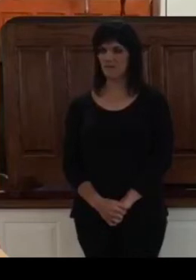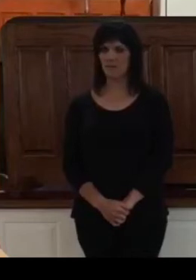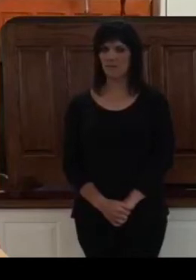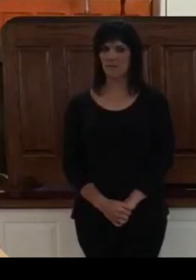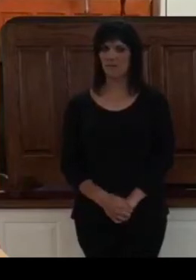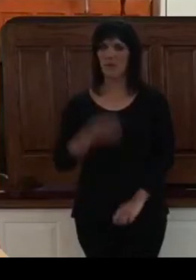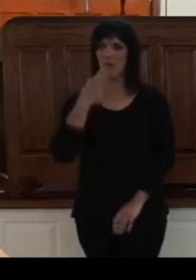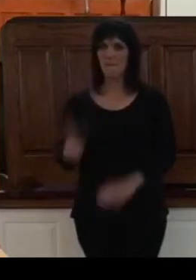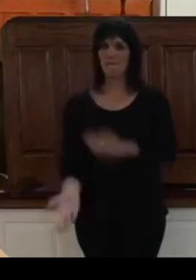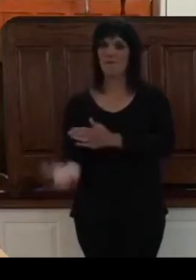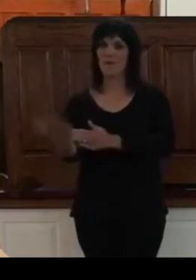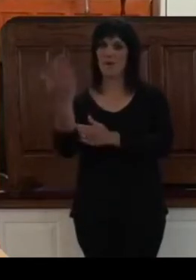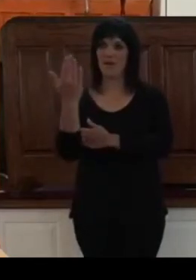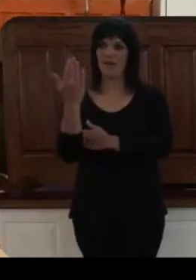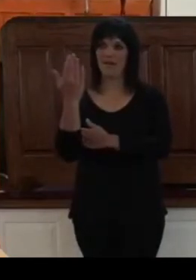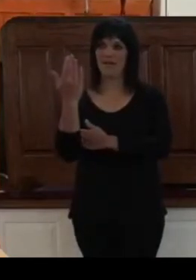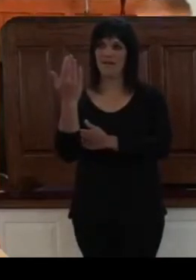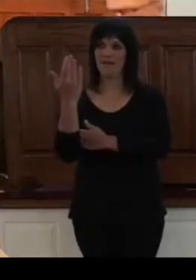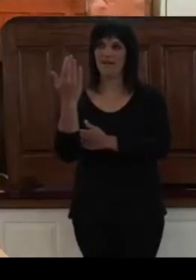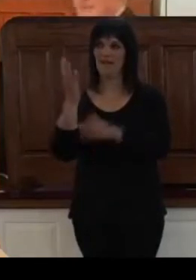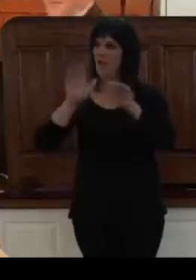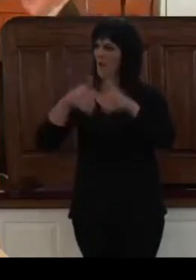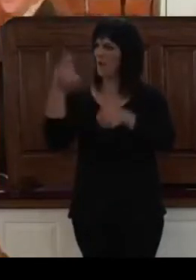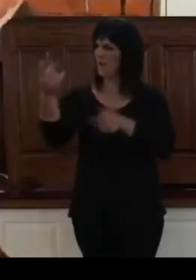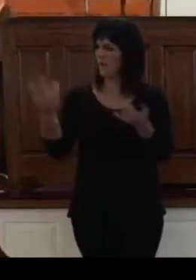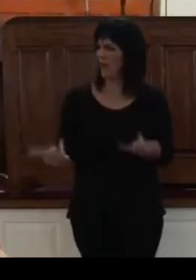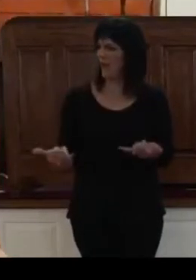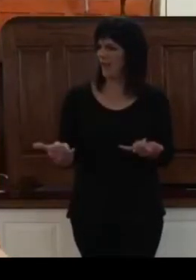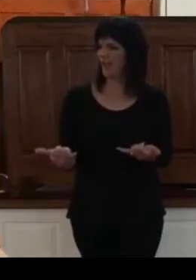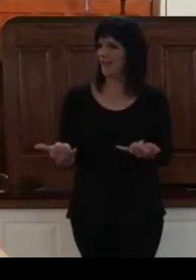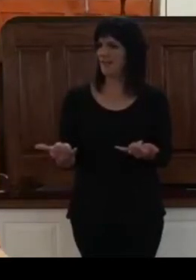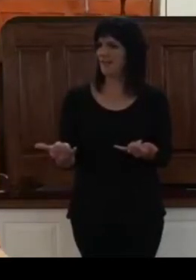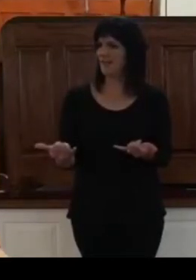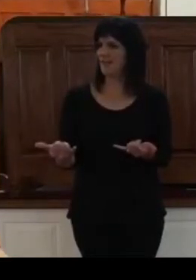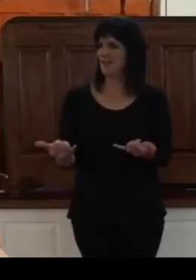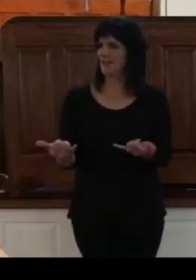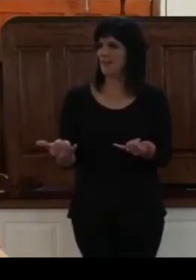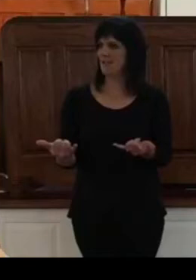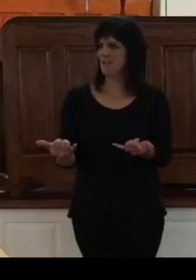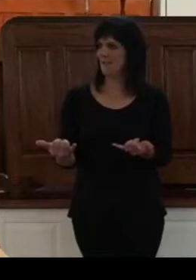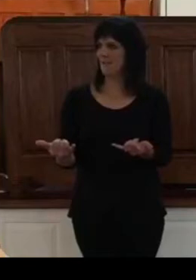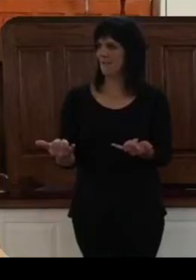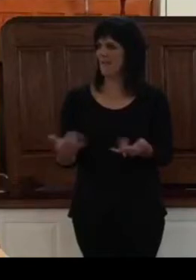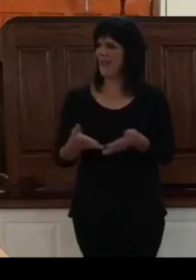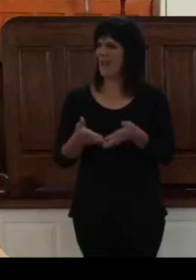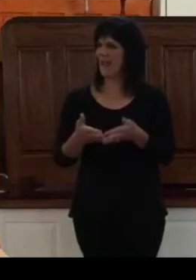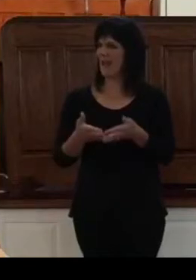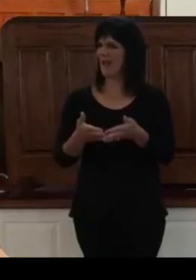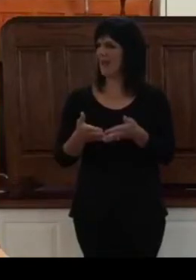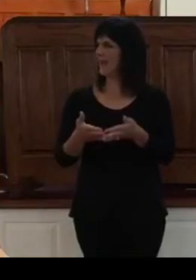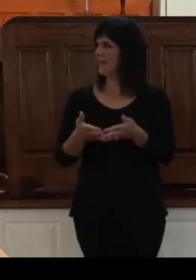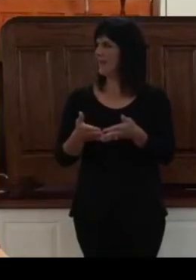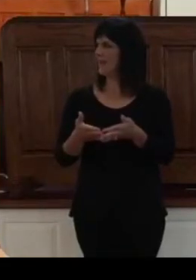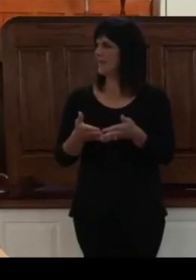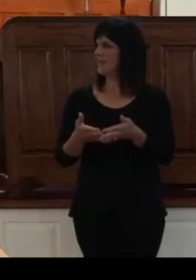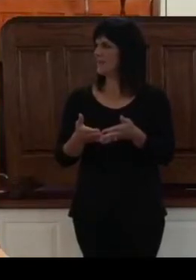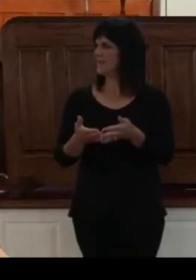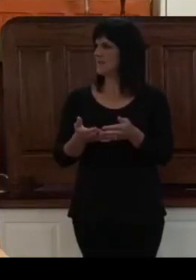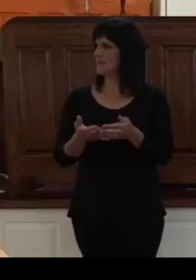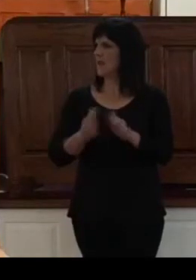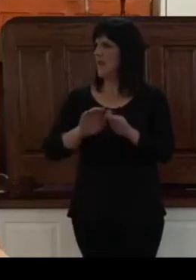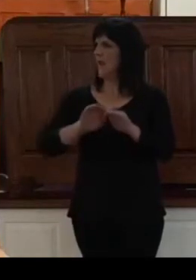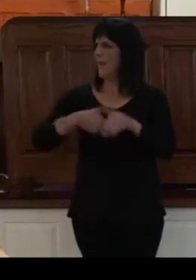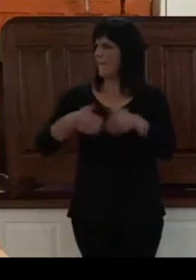Good morning. How are you? I had to take a poll. I stop and think. How many of you have been with us at least